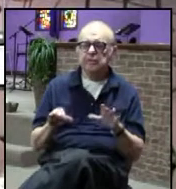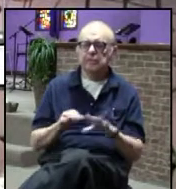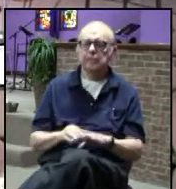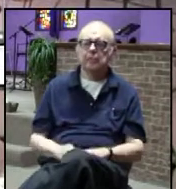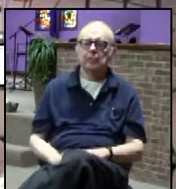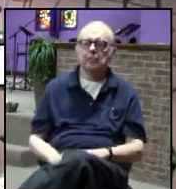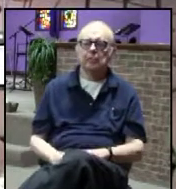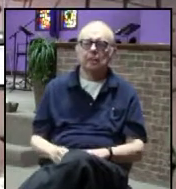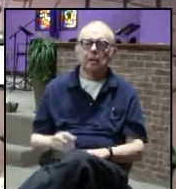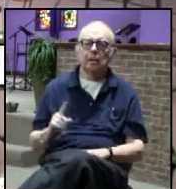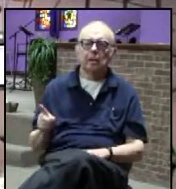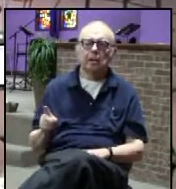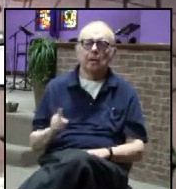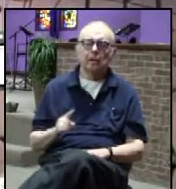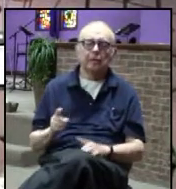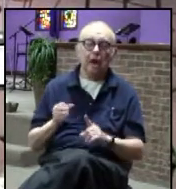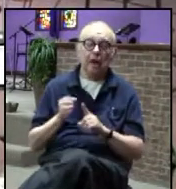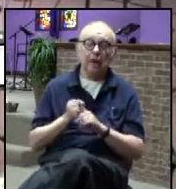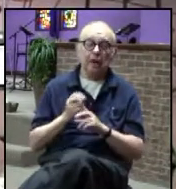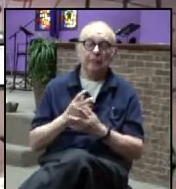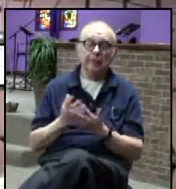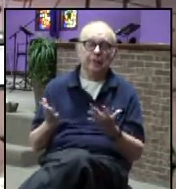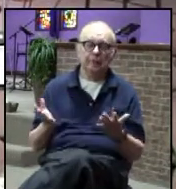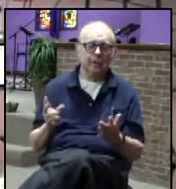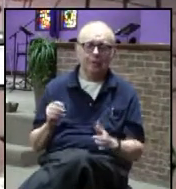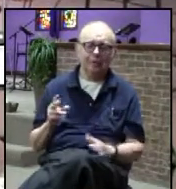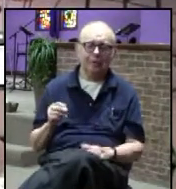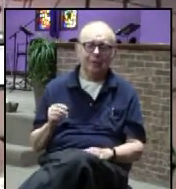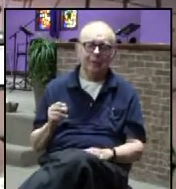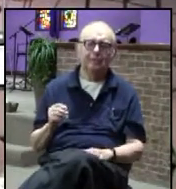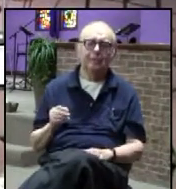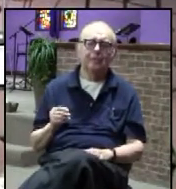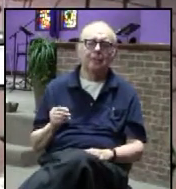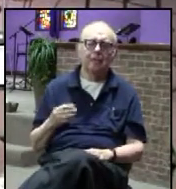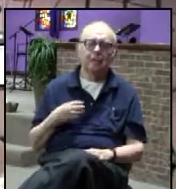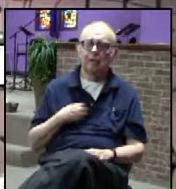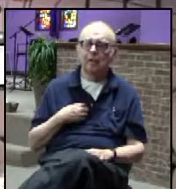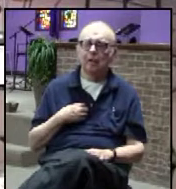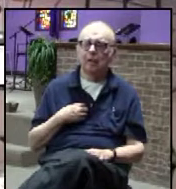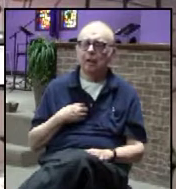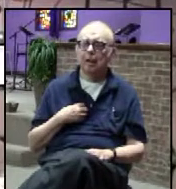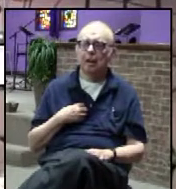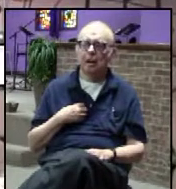they think, oh man, this guy's a hoarder. No, I have